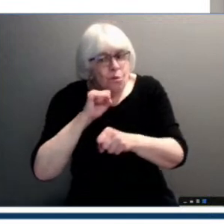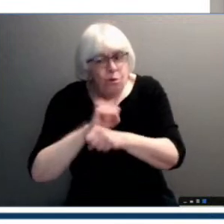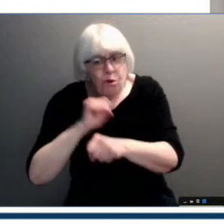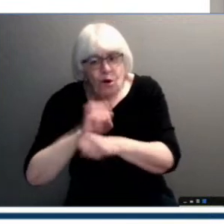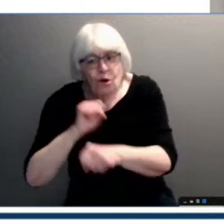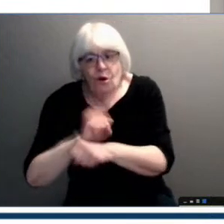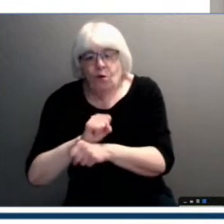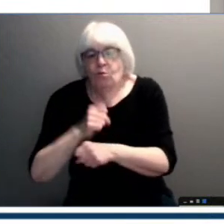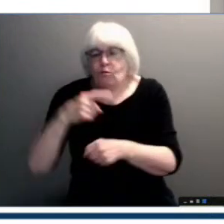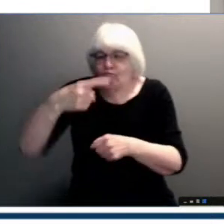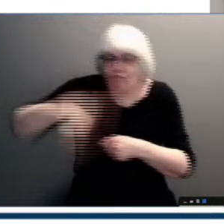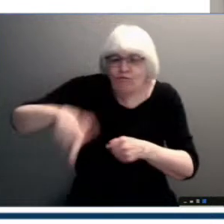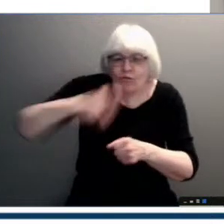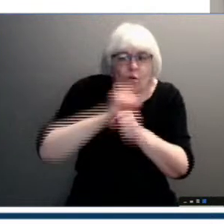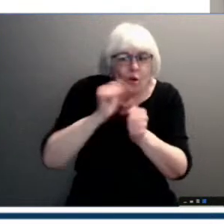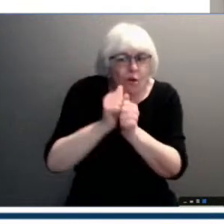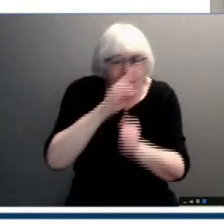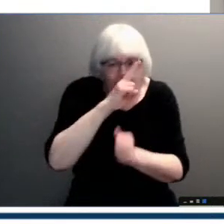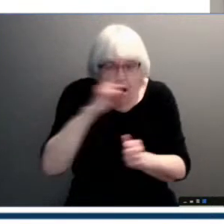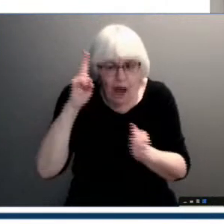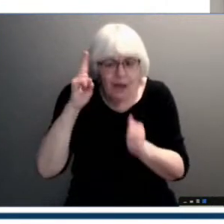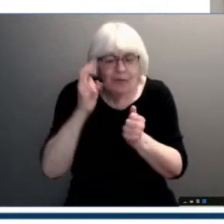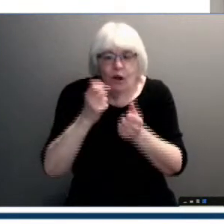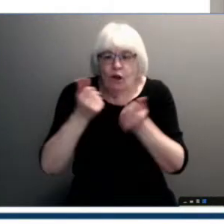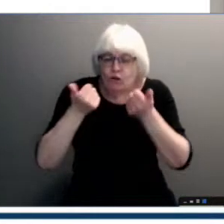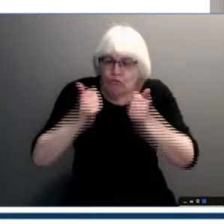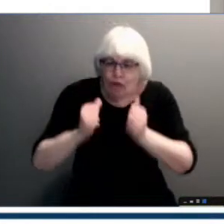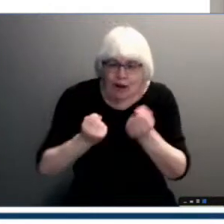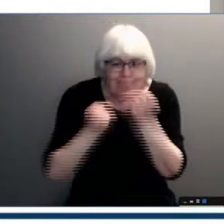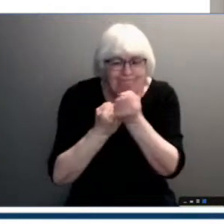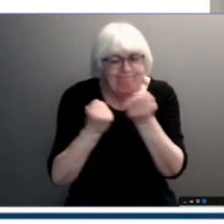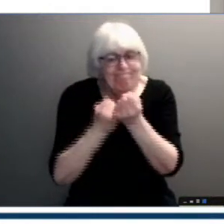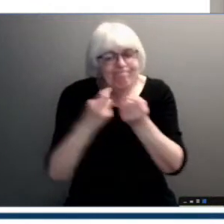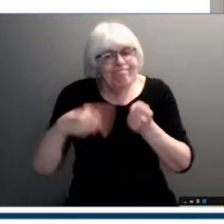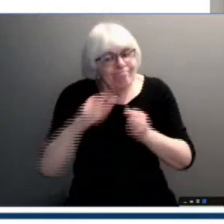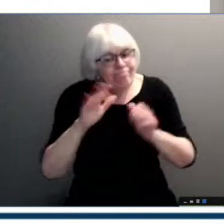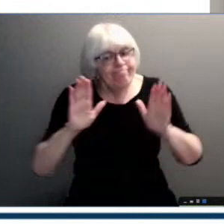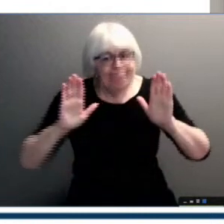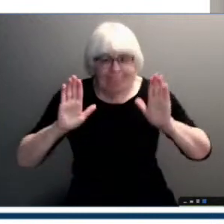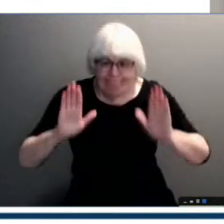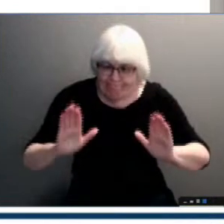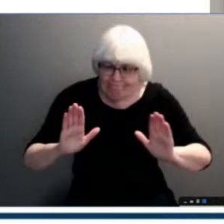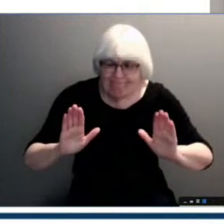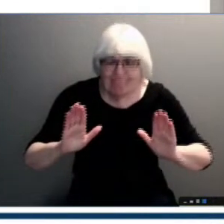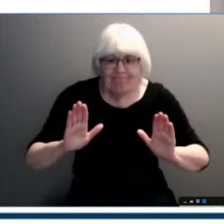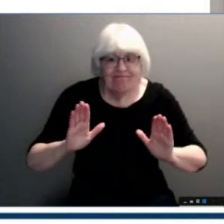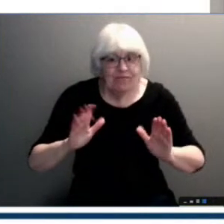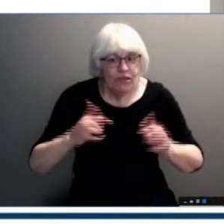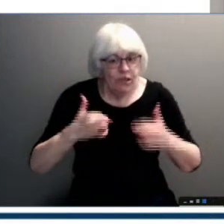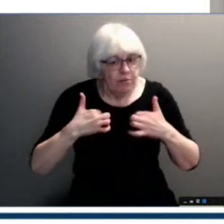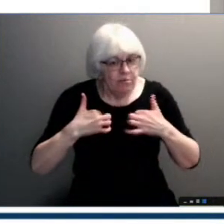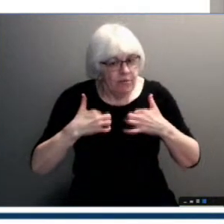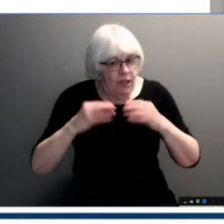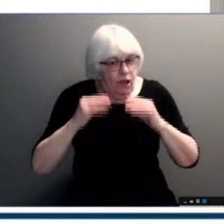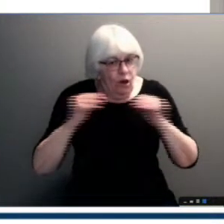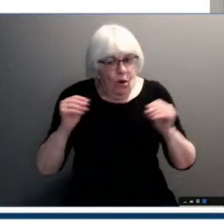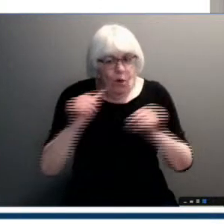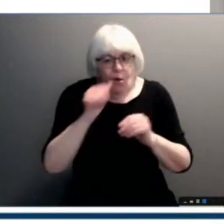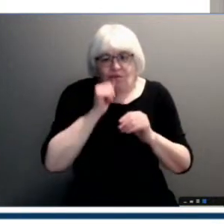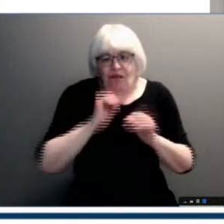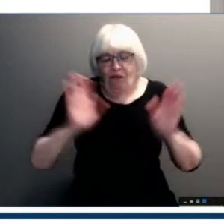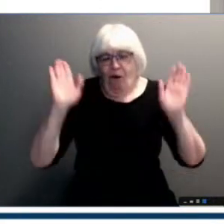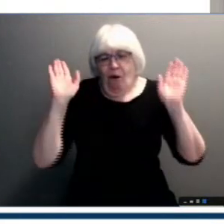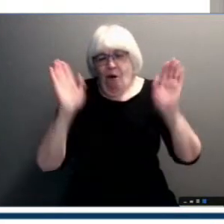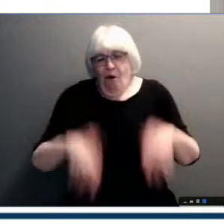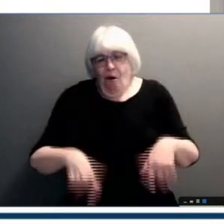through this. So that said, I have little patience for those who are dismissive, But I also know